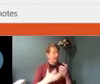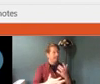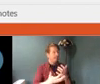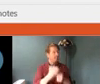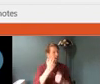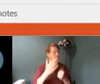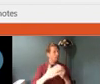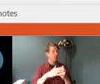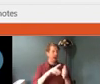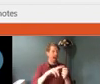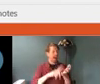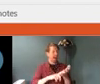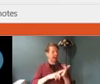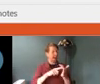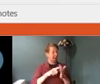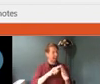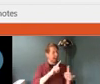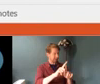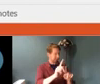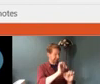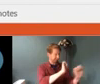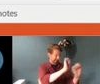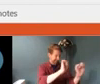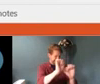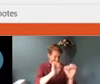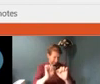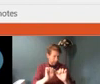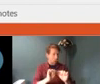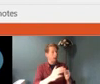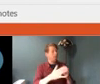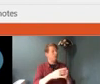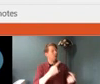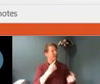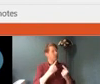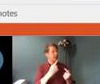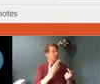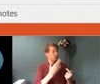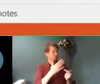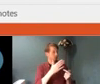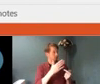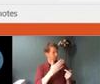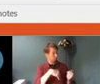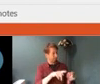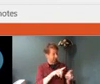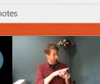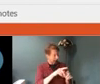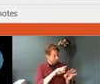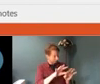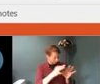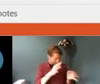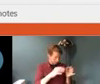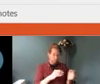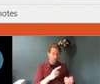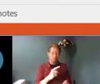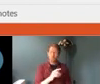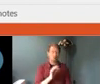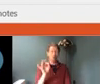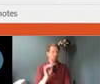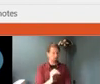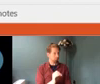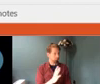our ability to type and get more information out of the same markers. But is it useful, right? Because that's always